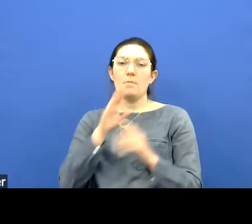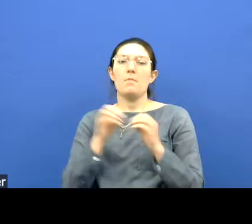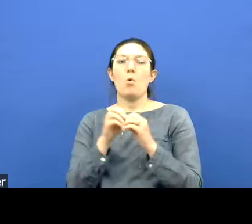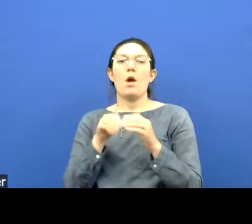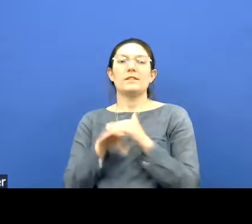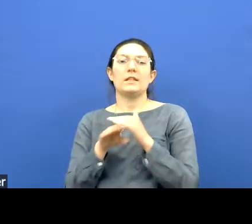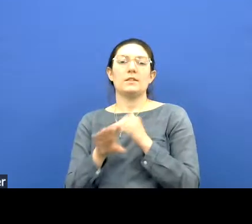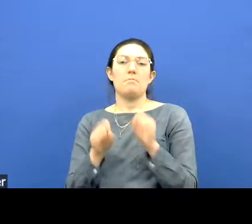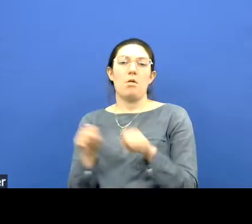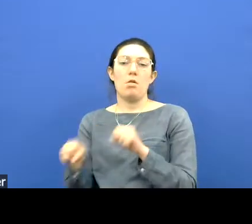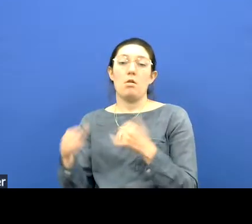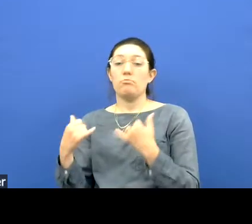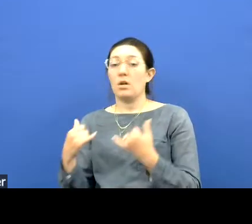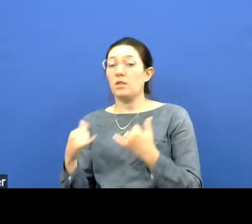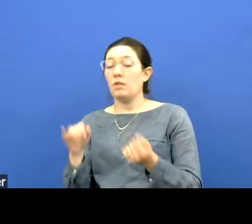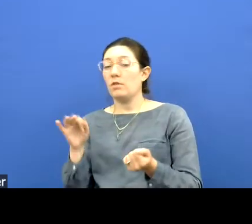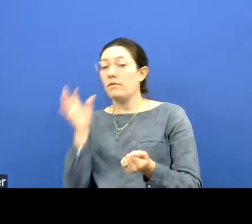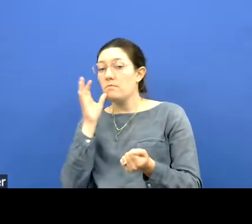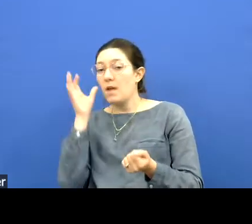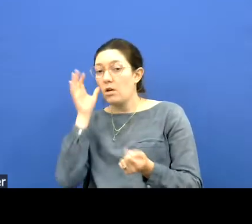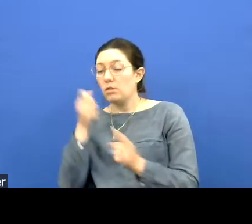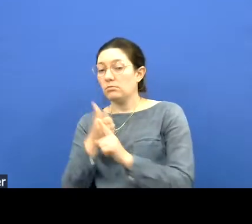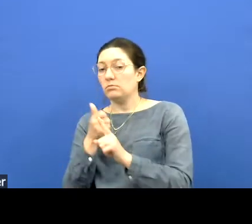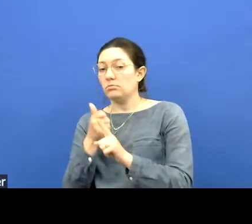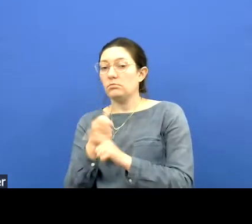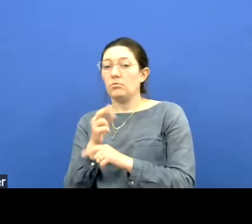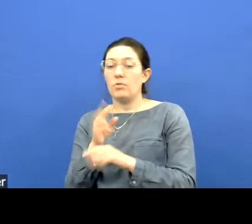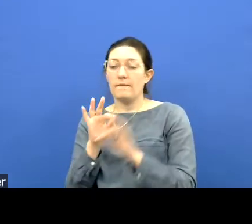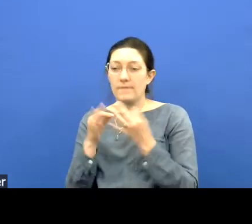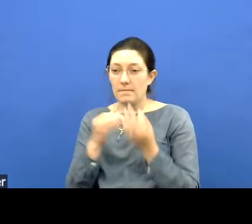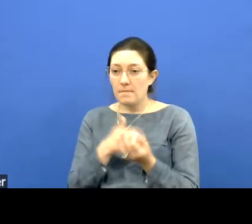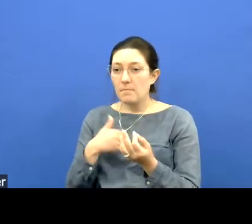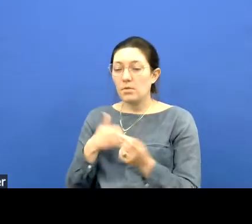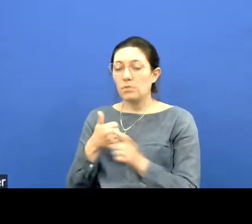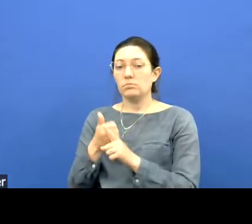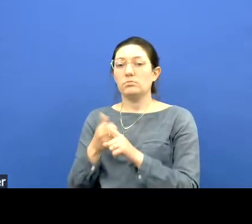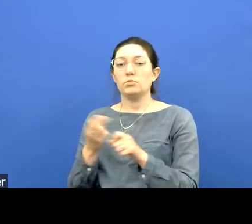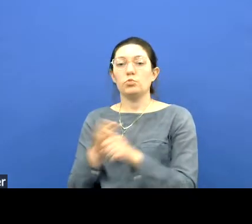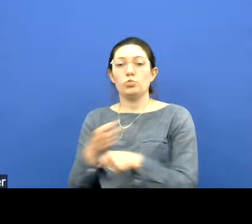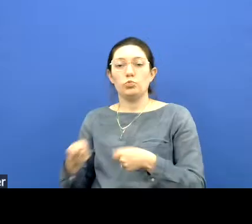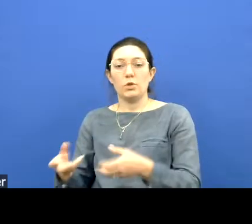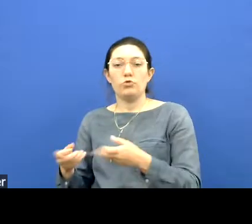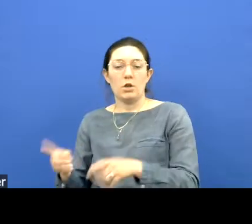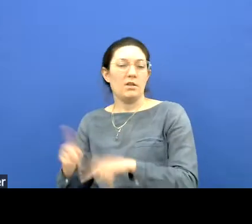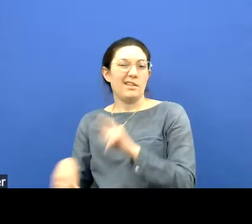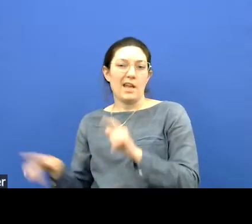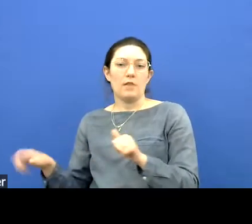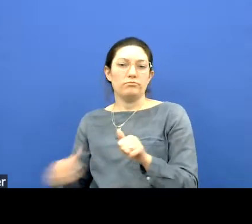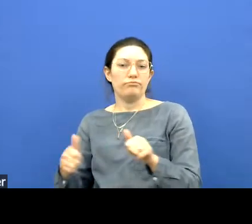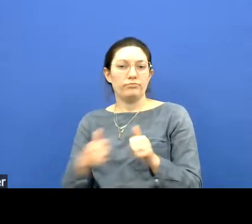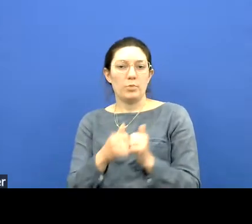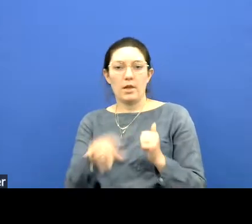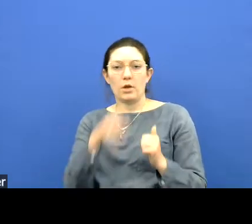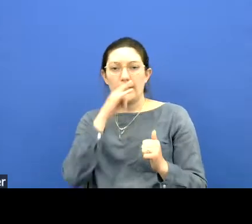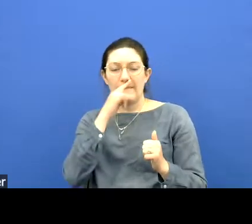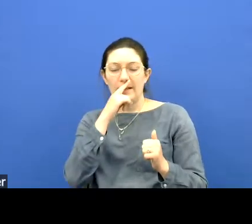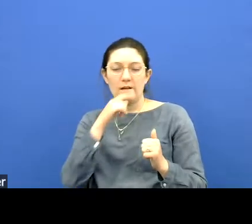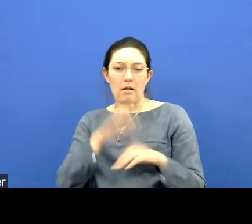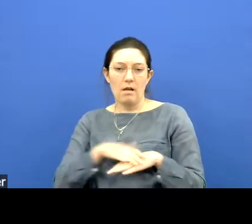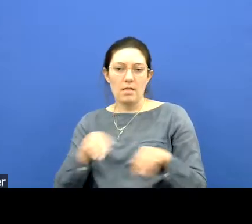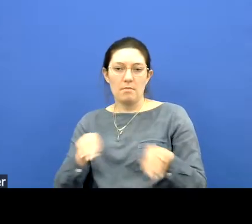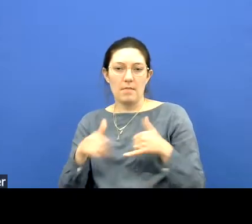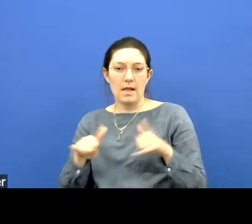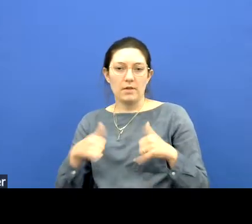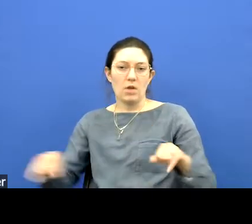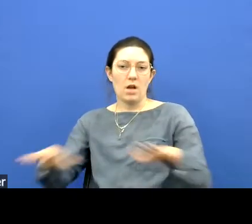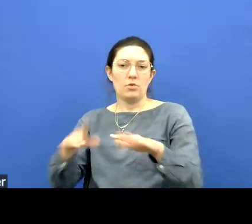right now, if there is a parent or family member in a wheelchair, they can't be out there with their kid on the playground because you